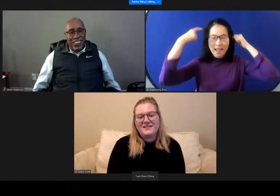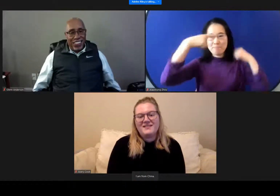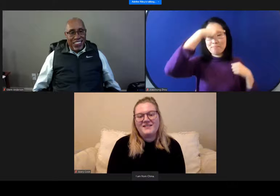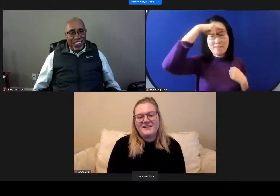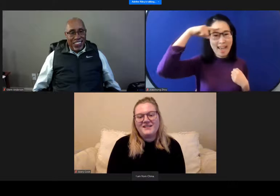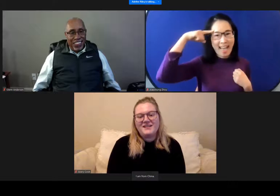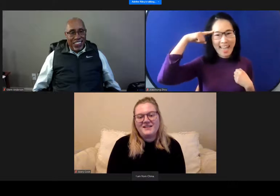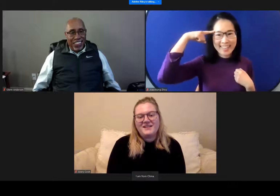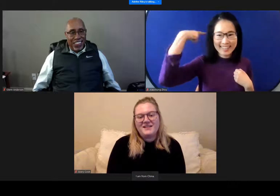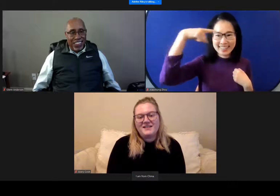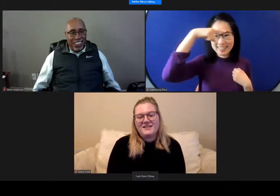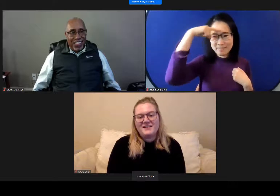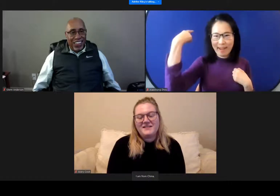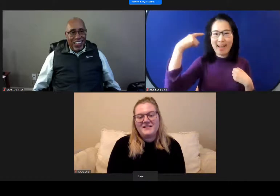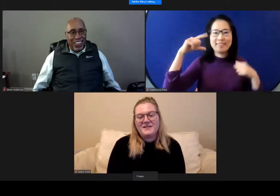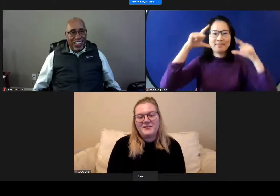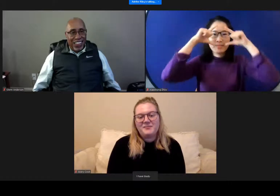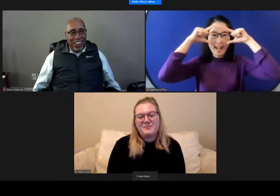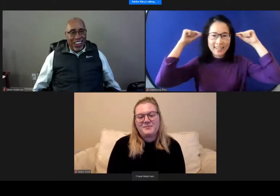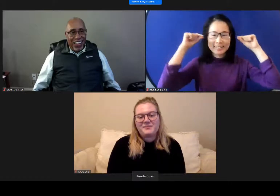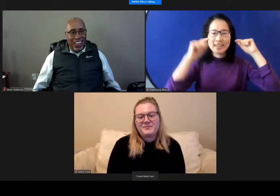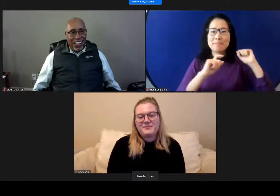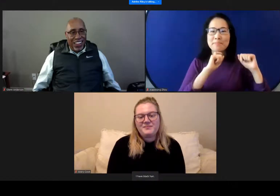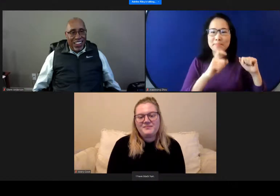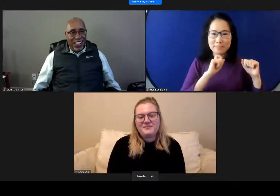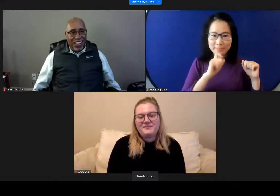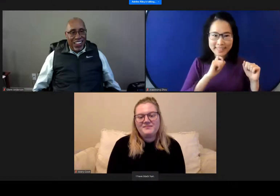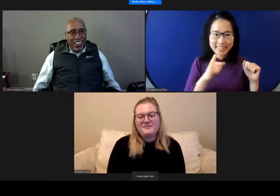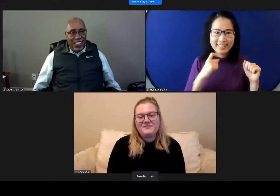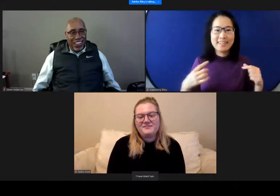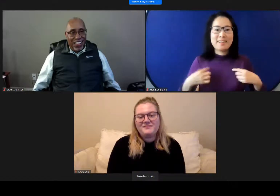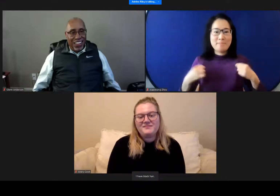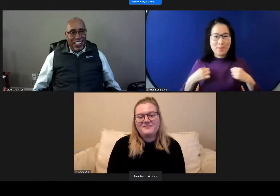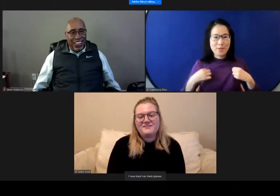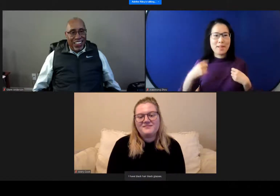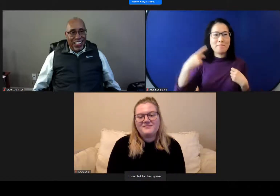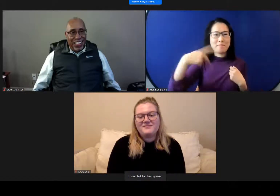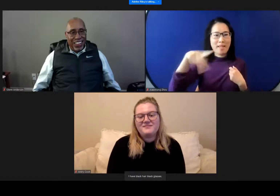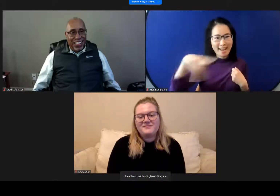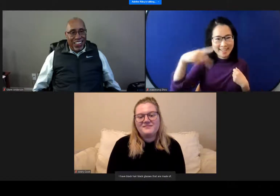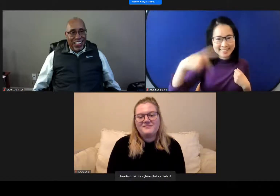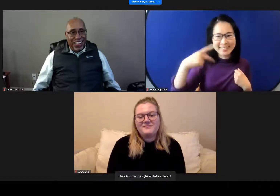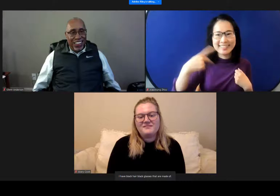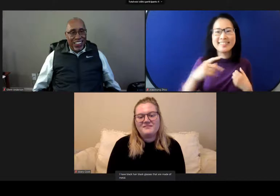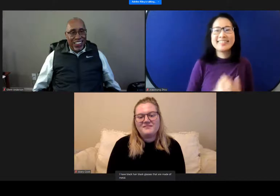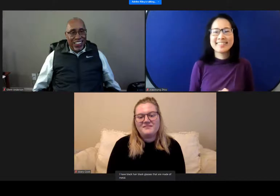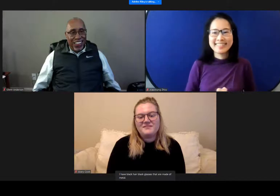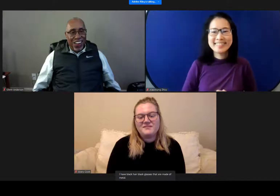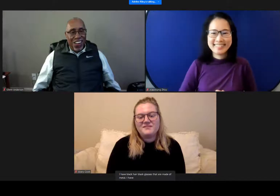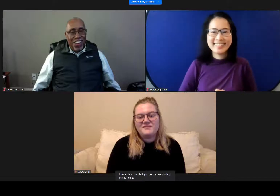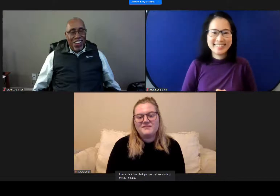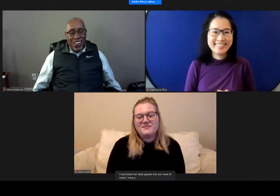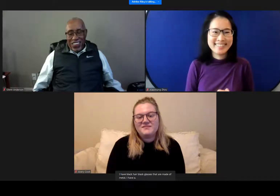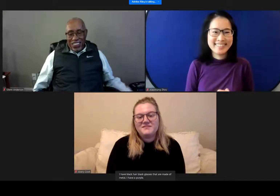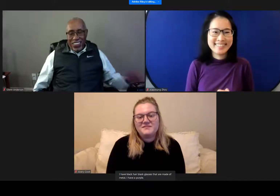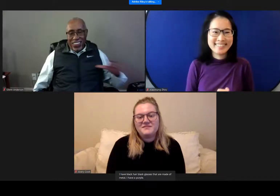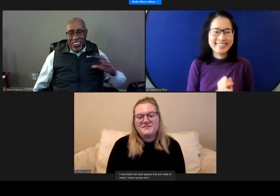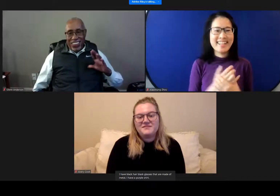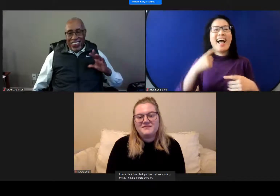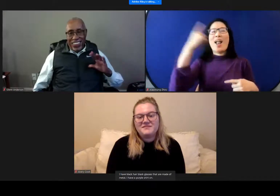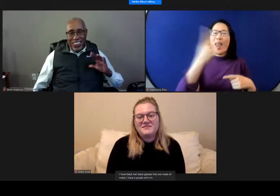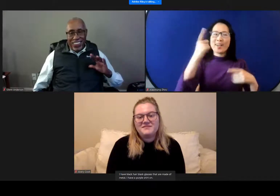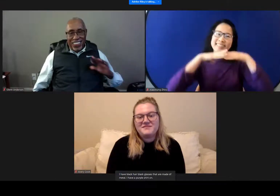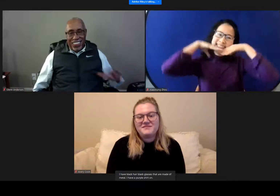Yep. I have black hair, black glasses that are made of metal. I have a purple shirt